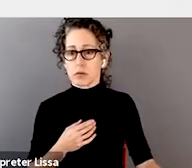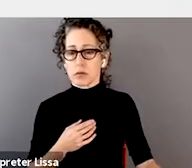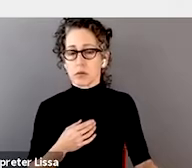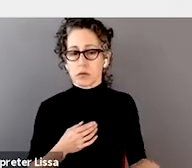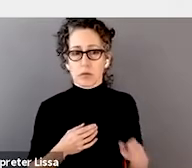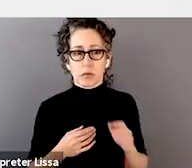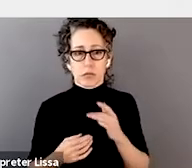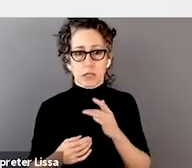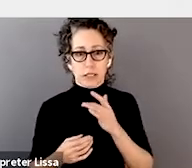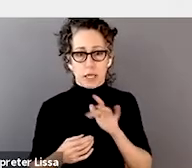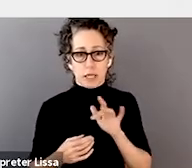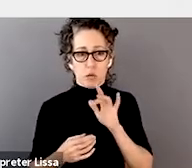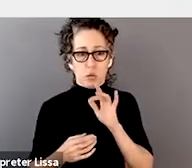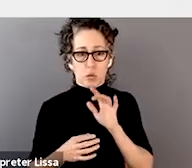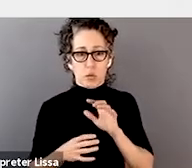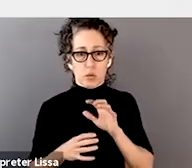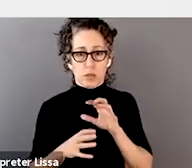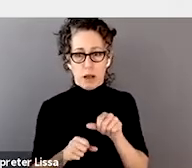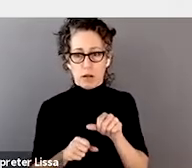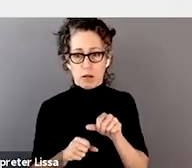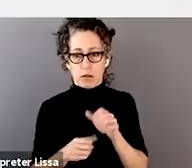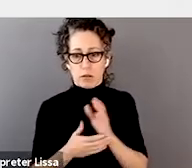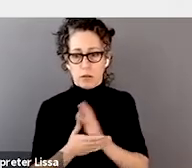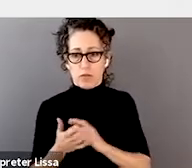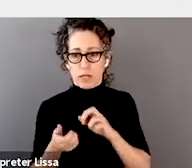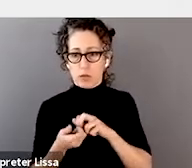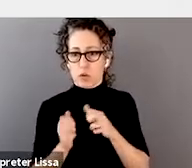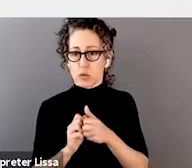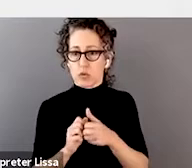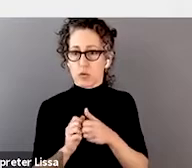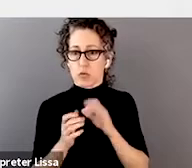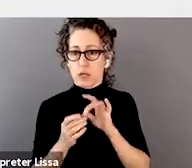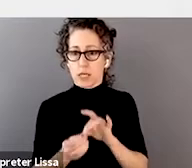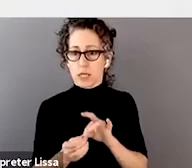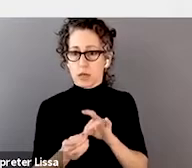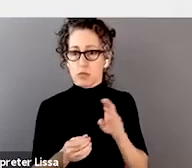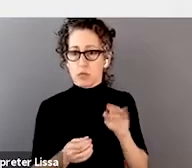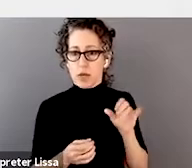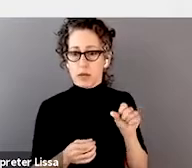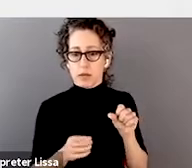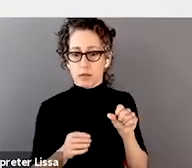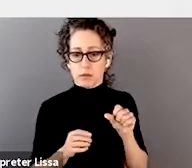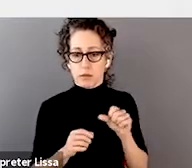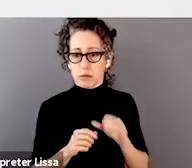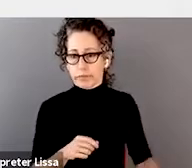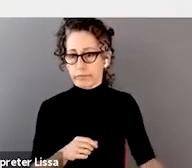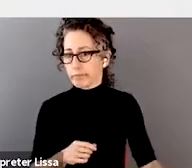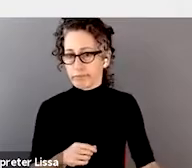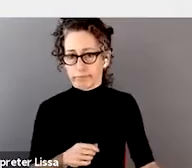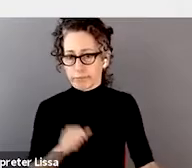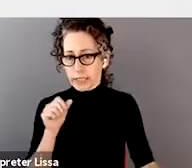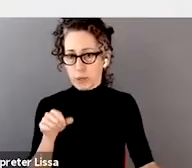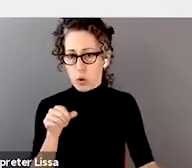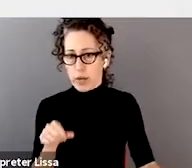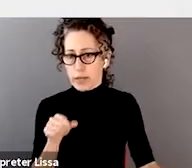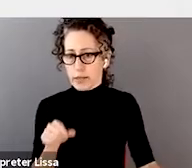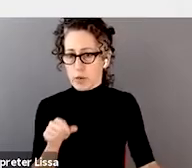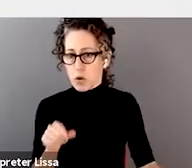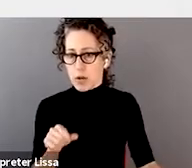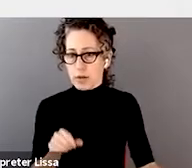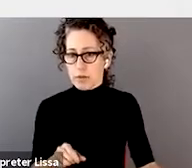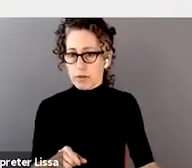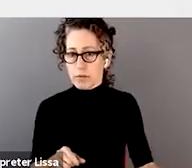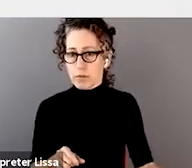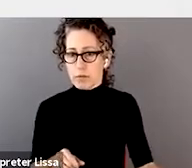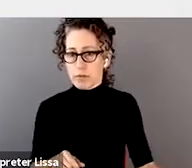toughest issues that relate to bias and inequity, but they don't get recognized, they don't get funded, their research doesn't